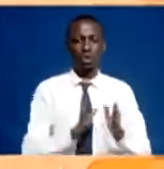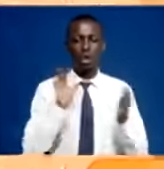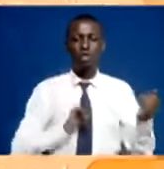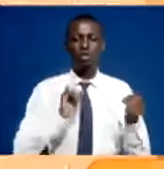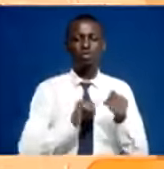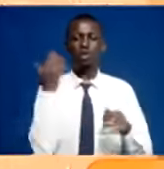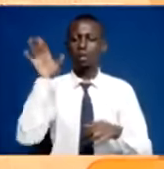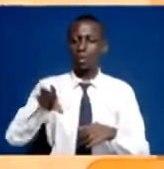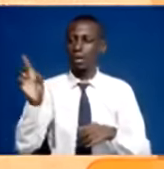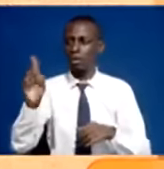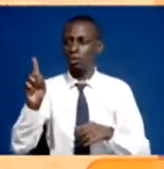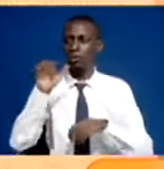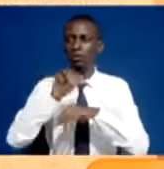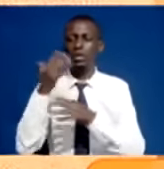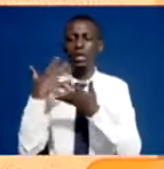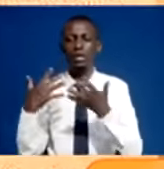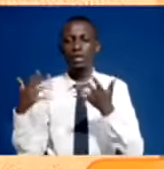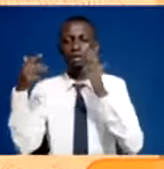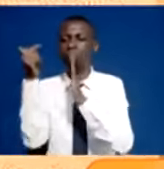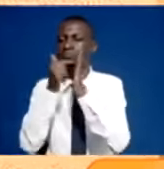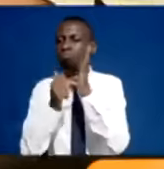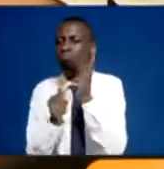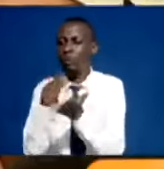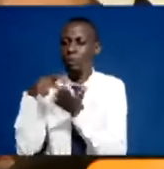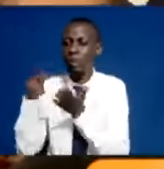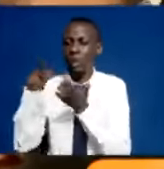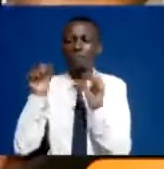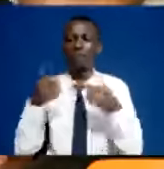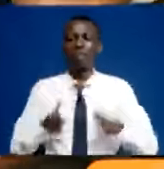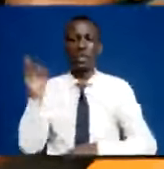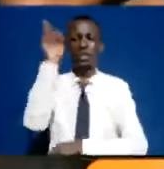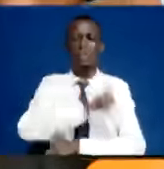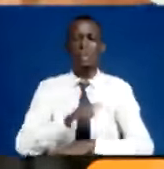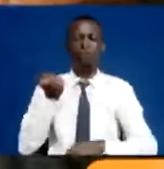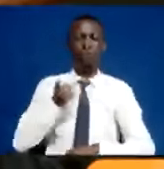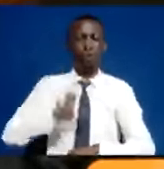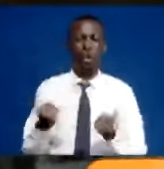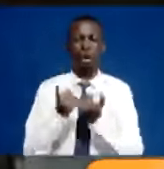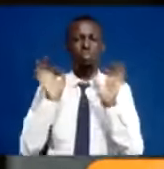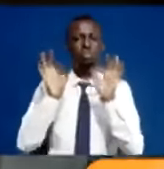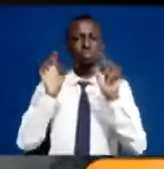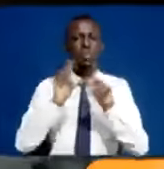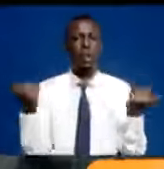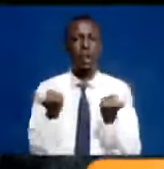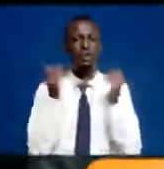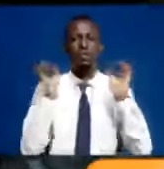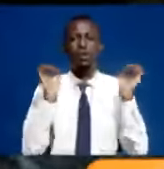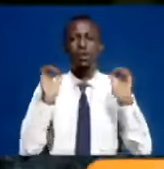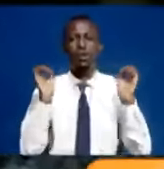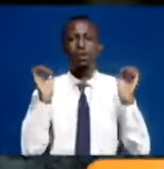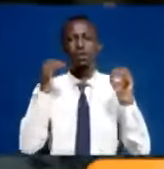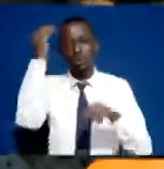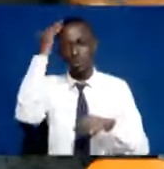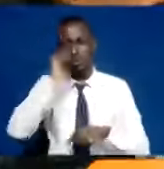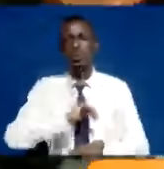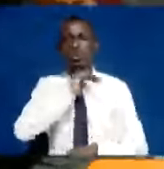shop to make his daughter's birthday a special occasion. Unknown to him, that was to be the final goodbye. Yeah,